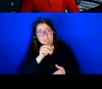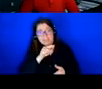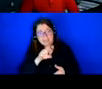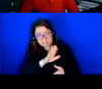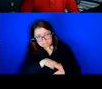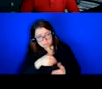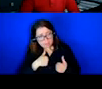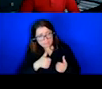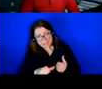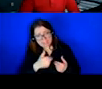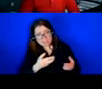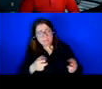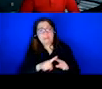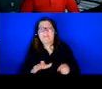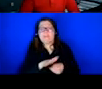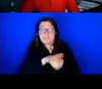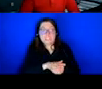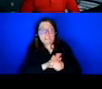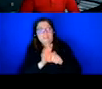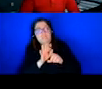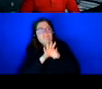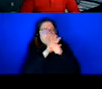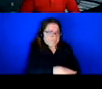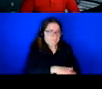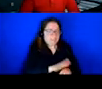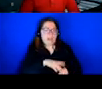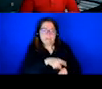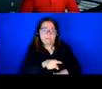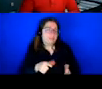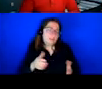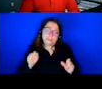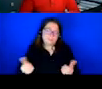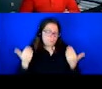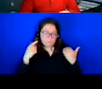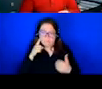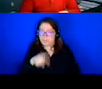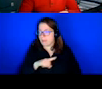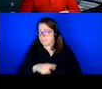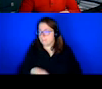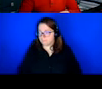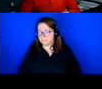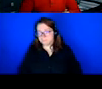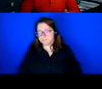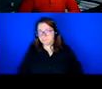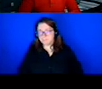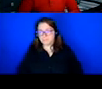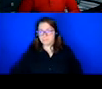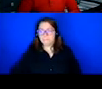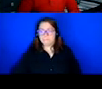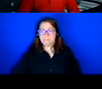think about, but the pressure should not just be on them, because it can be a lot as well. So, you